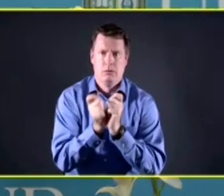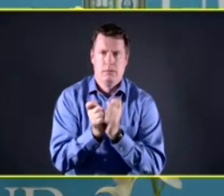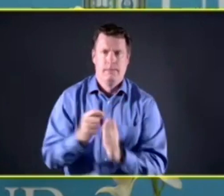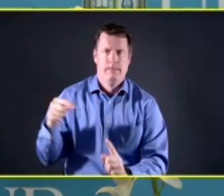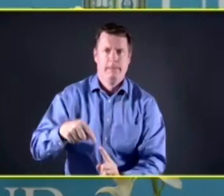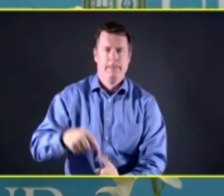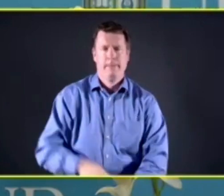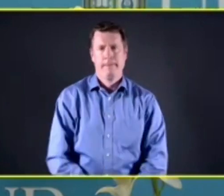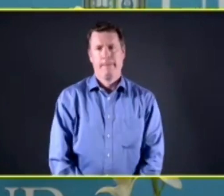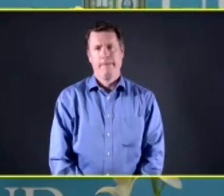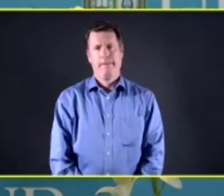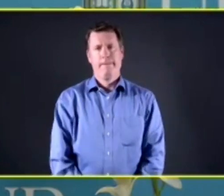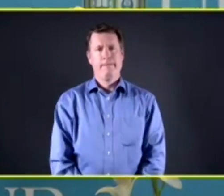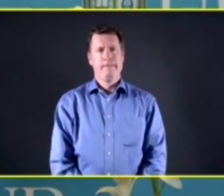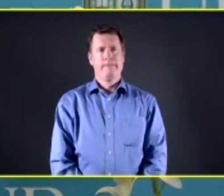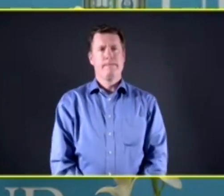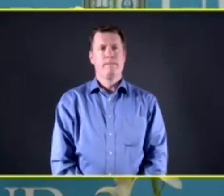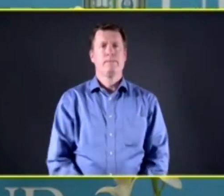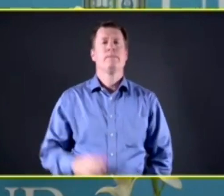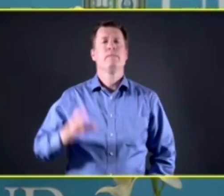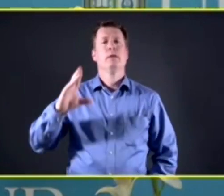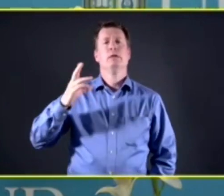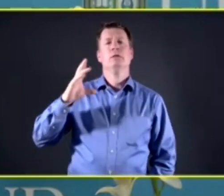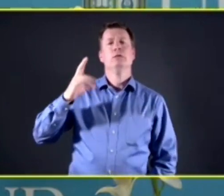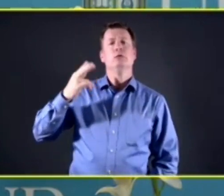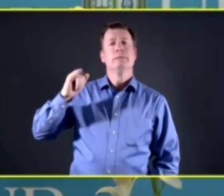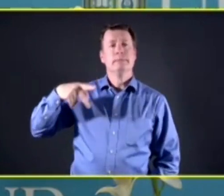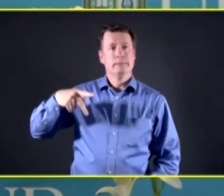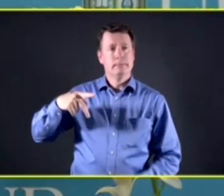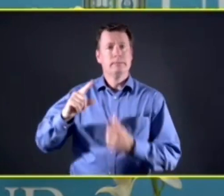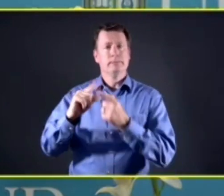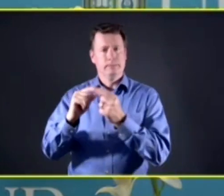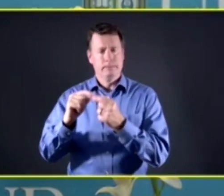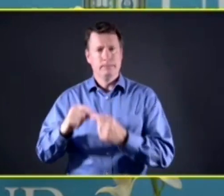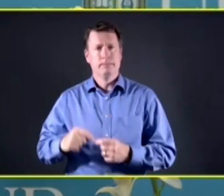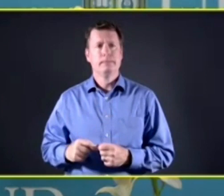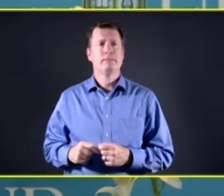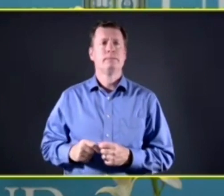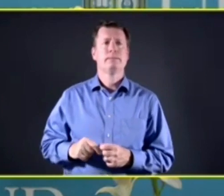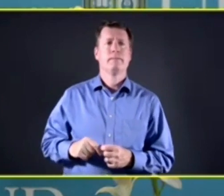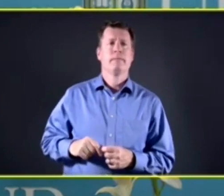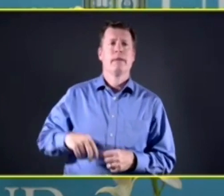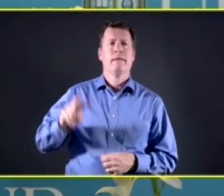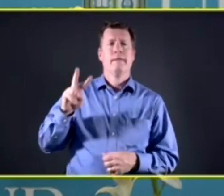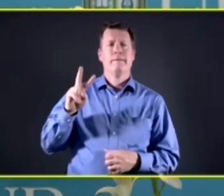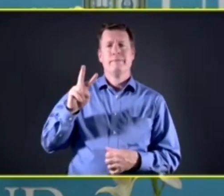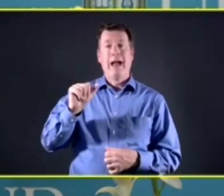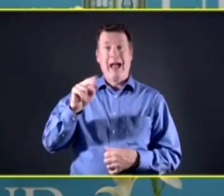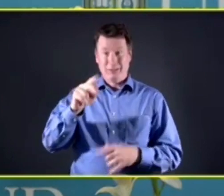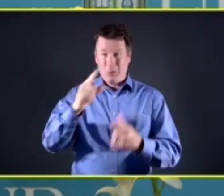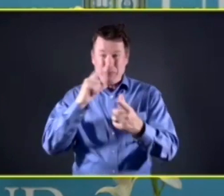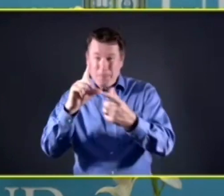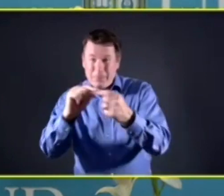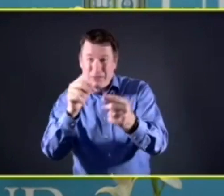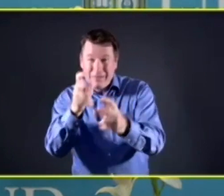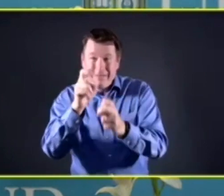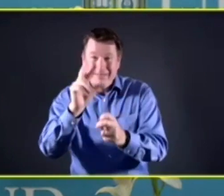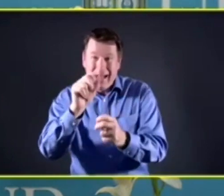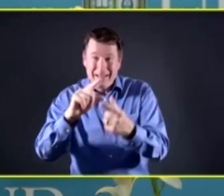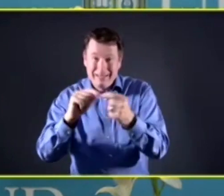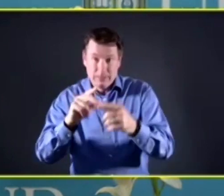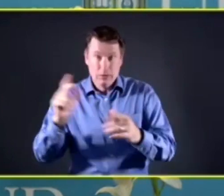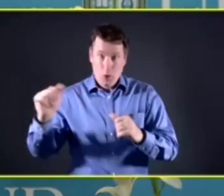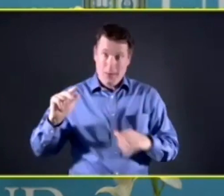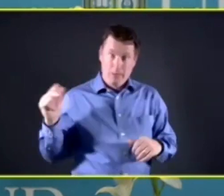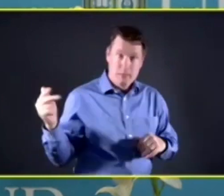clarify that would be, if it can happen, for the hydroxychloroquine trial that you'd like to do that? And then how far along are